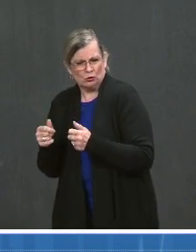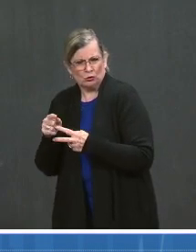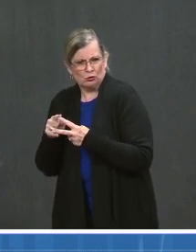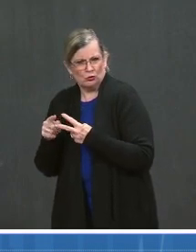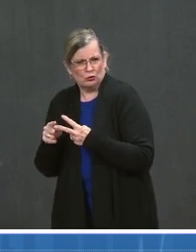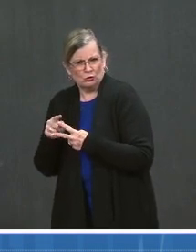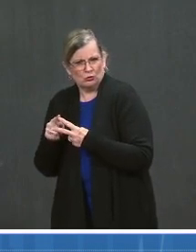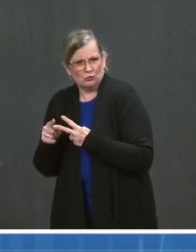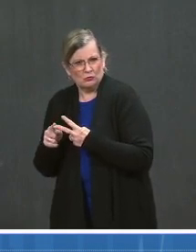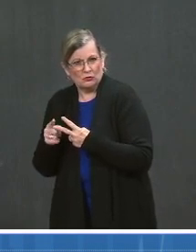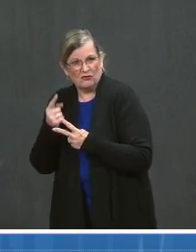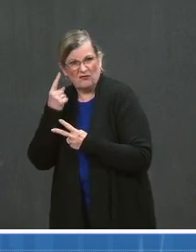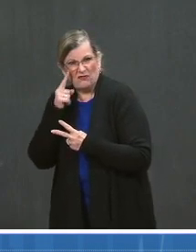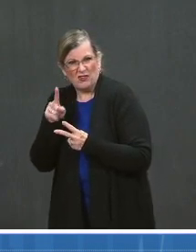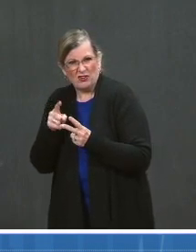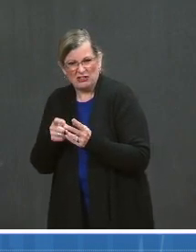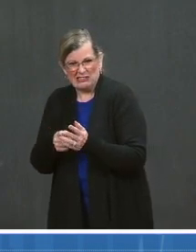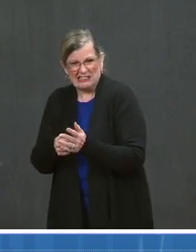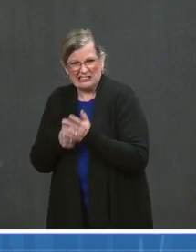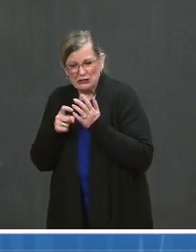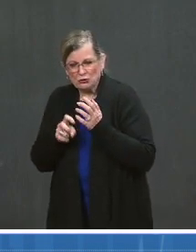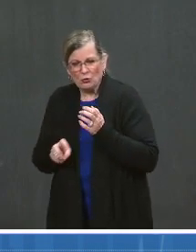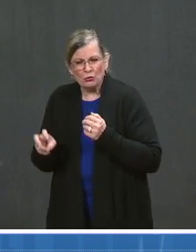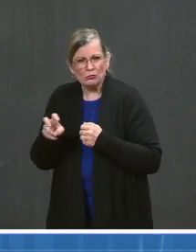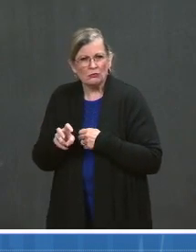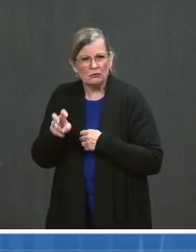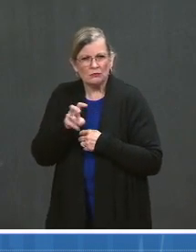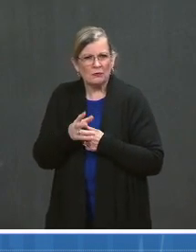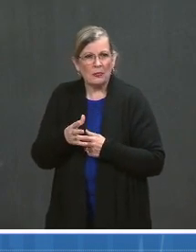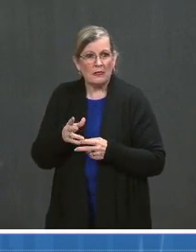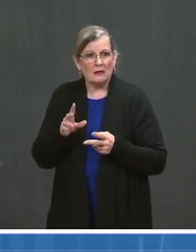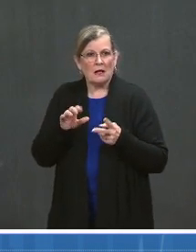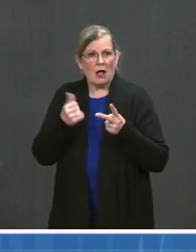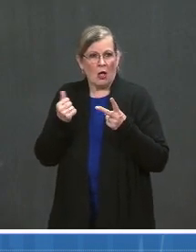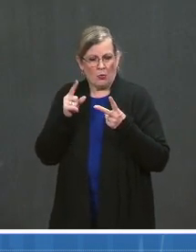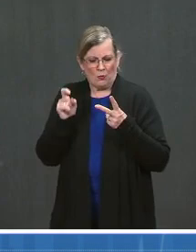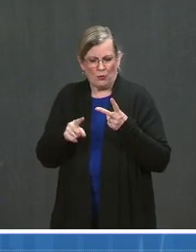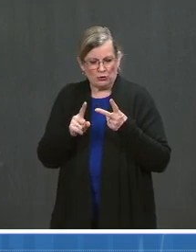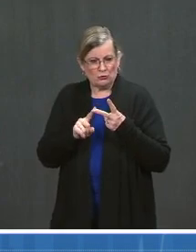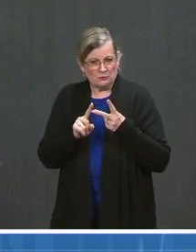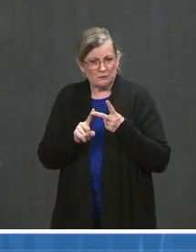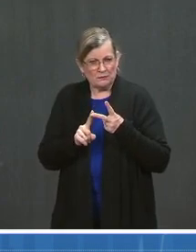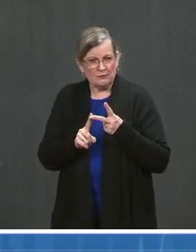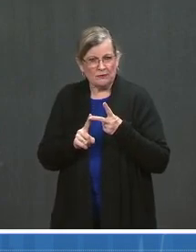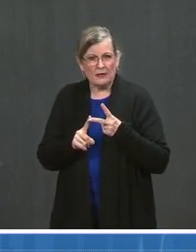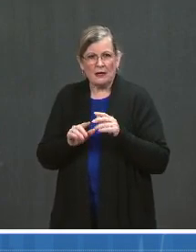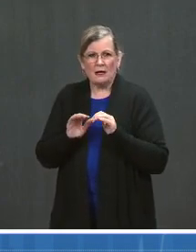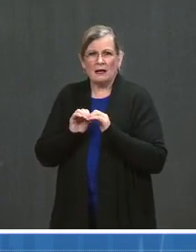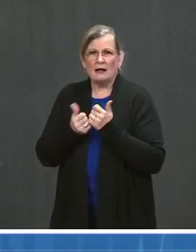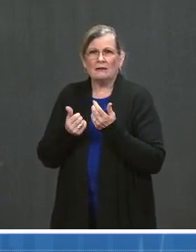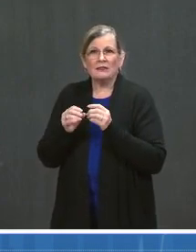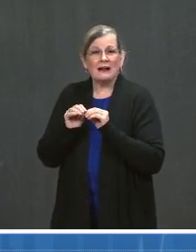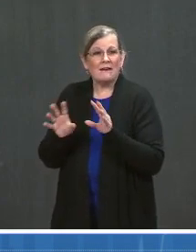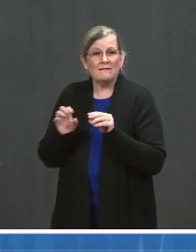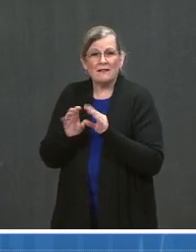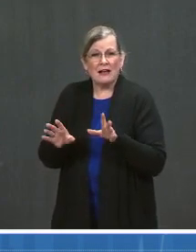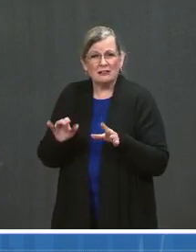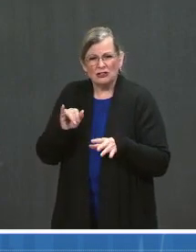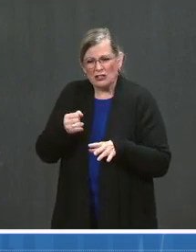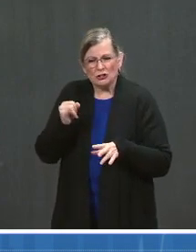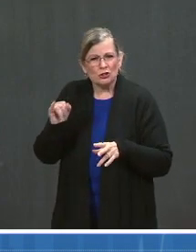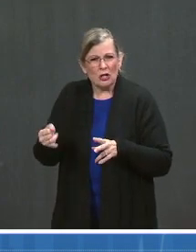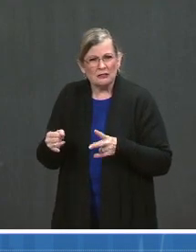partially vaccinated people that should be avoiding that? And Jeff, can you just clarify on Johnson & Johnson? They've said 24 million doses